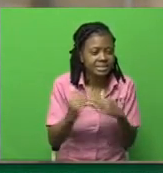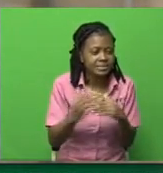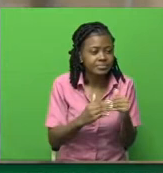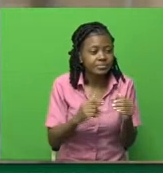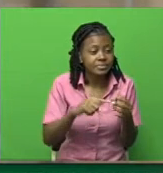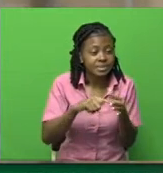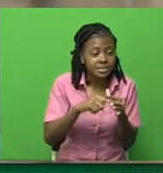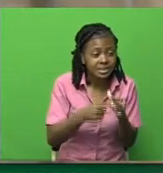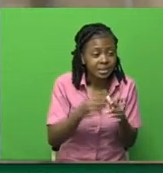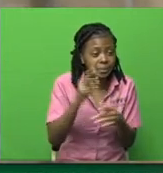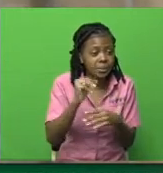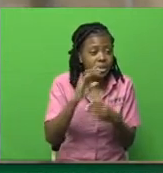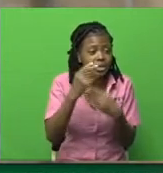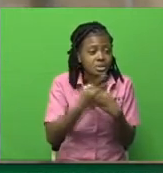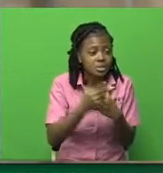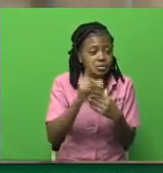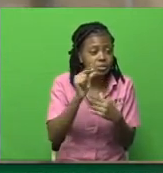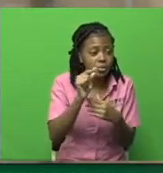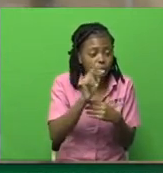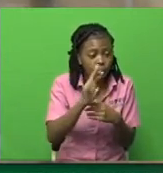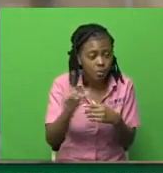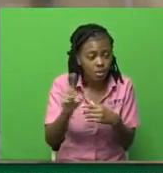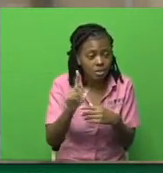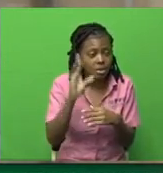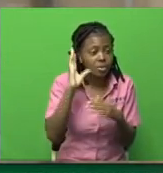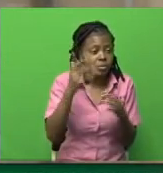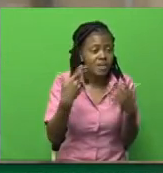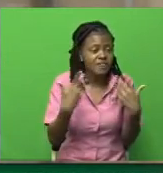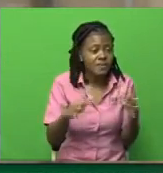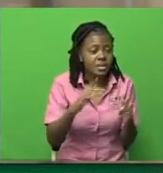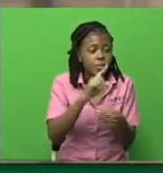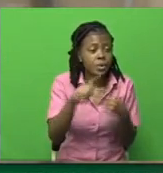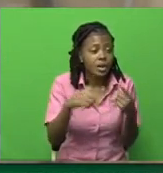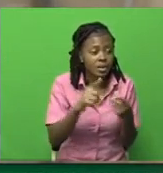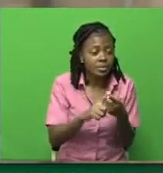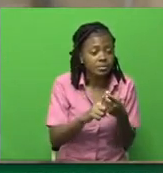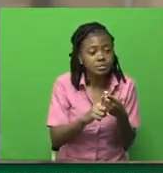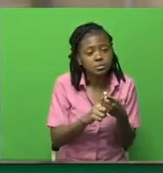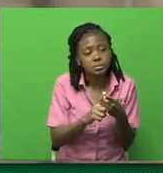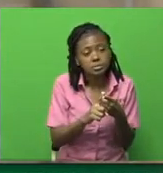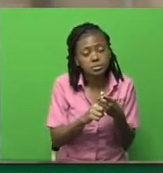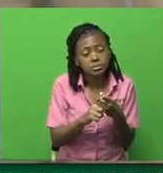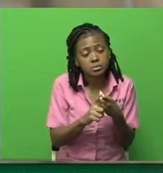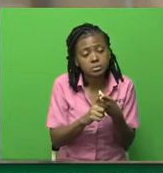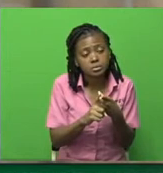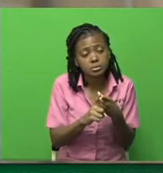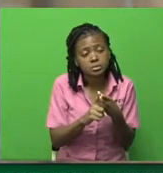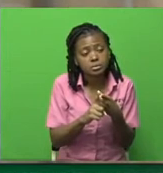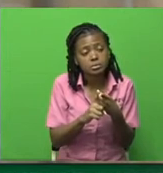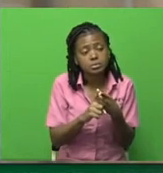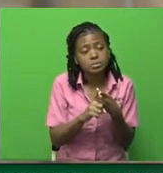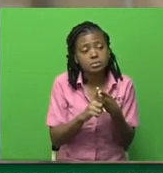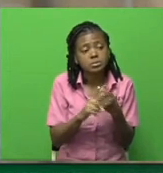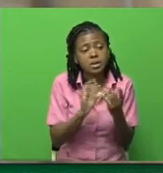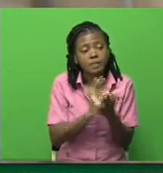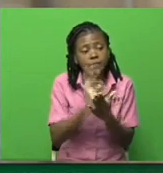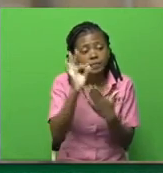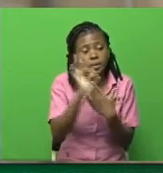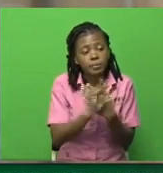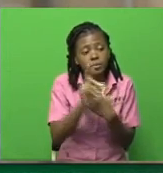2021 and the expected completion of this uh Union Gandhi line is February